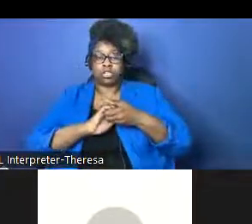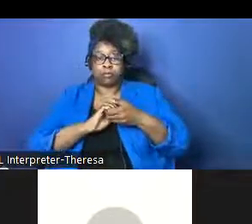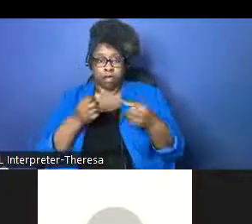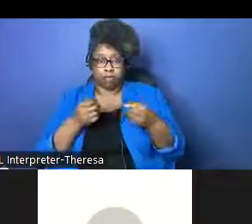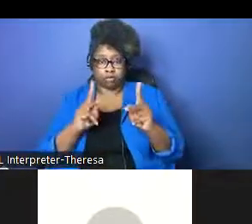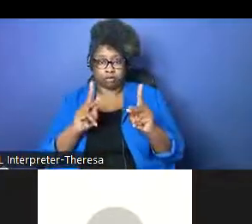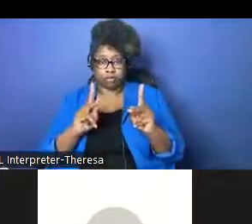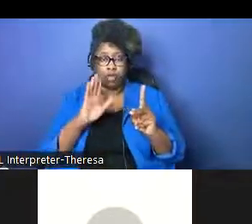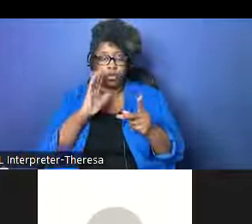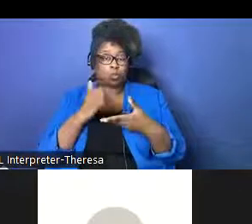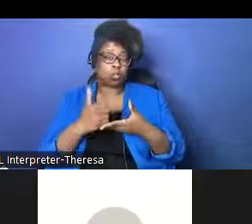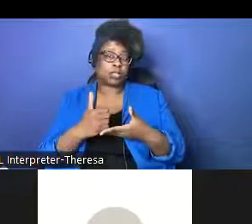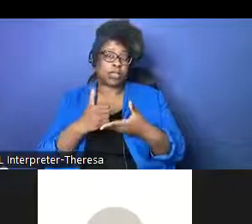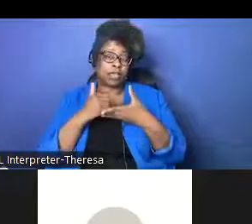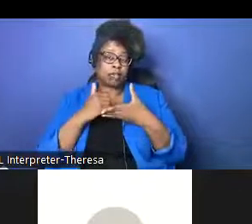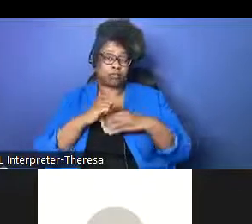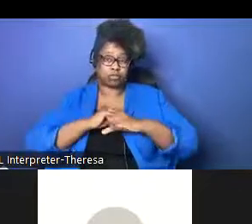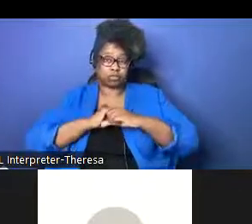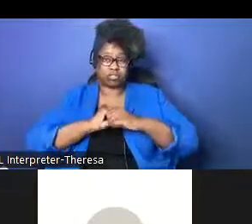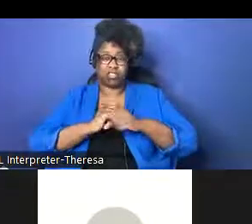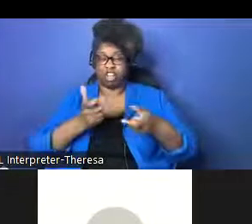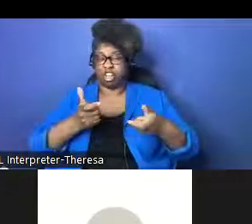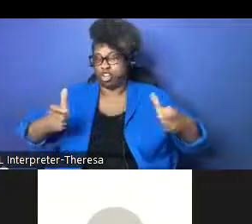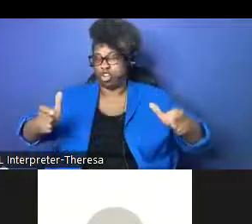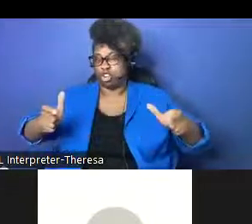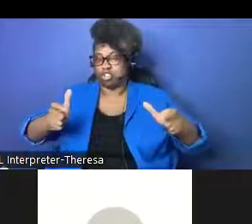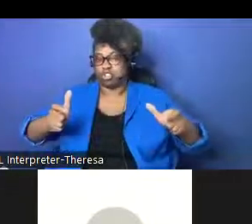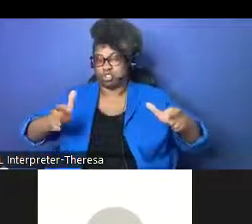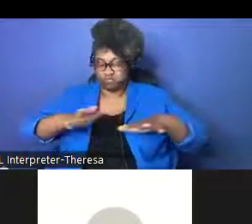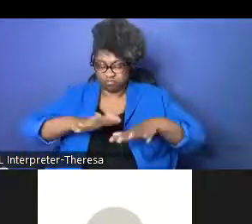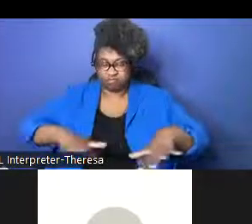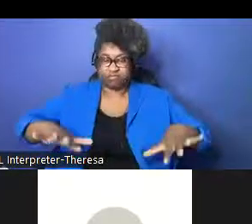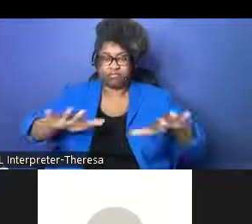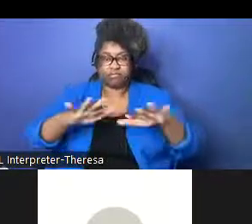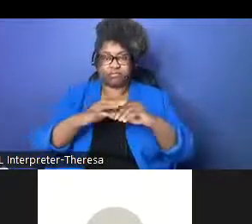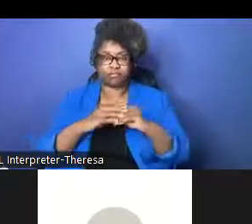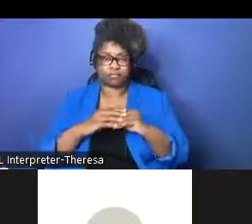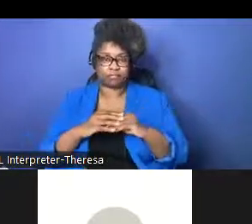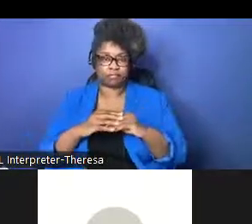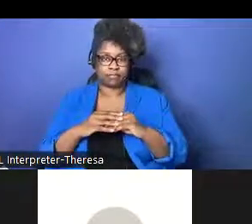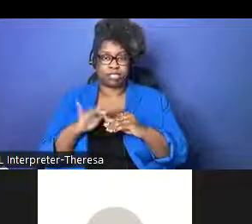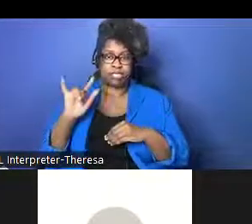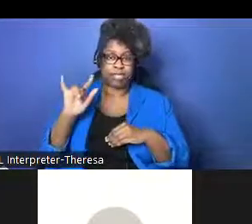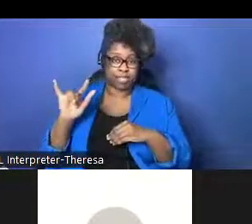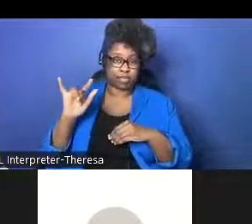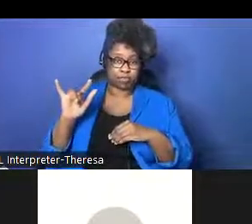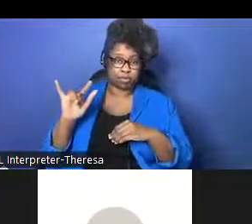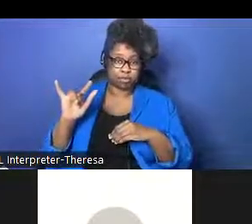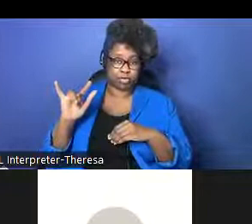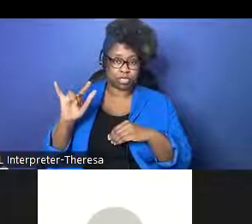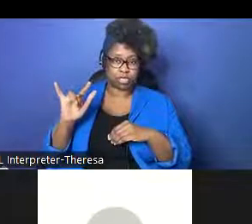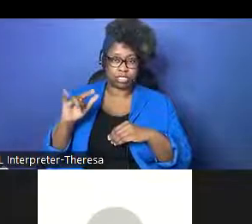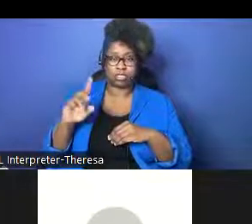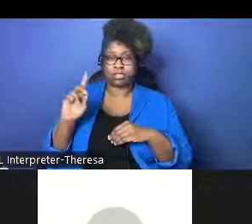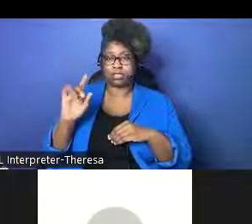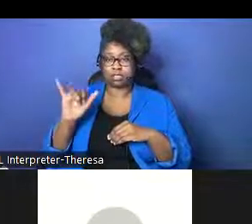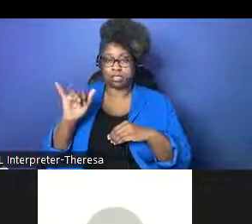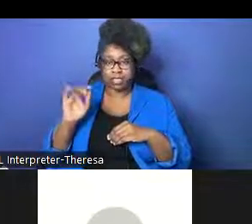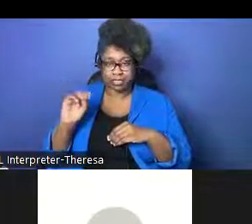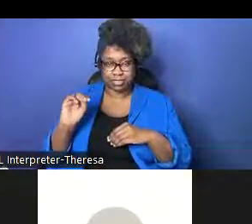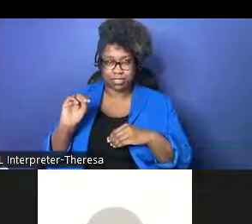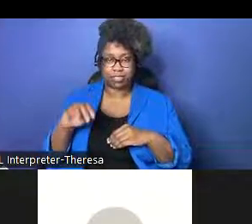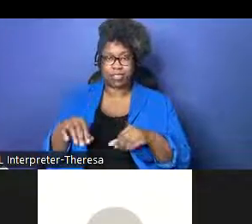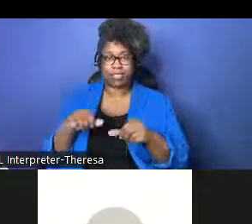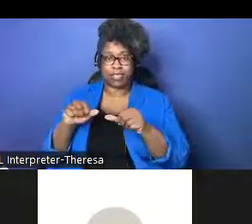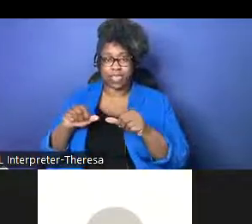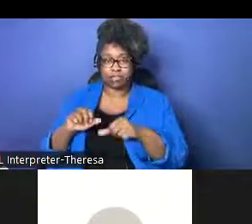that would help us protect a larger swath of the area, namely the airport, Dayton and the area to the north